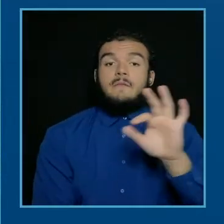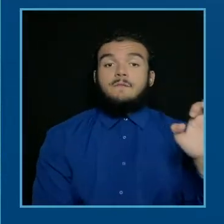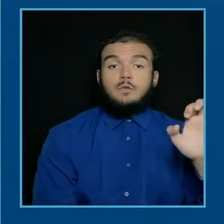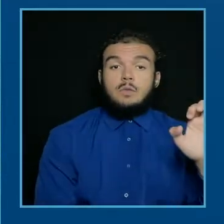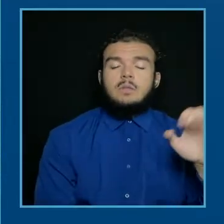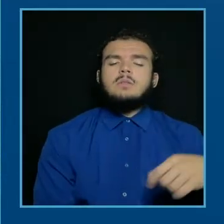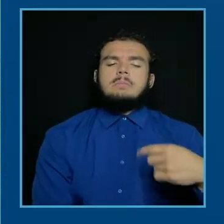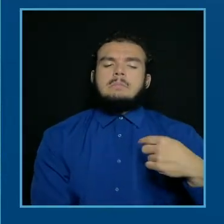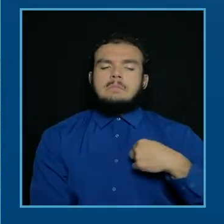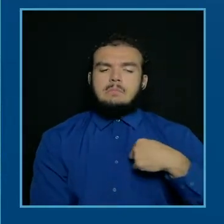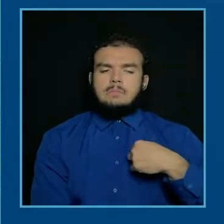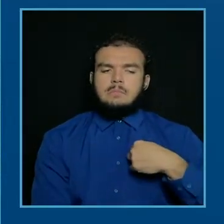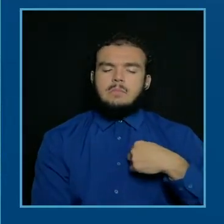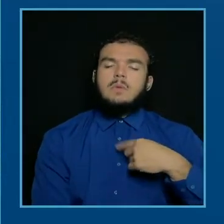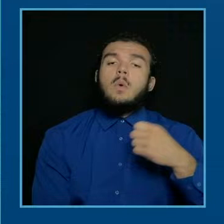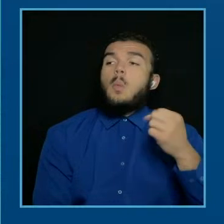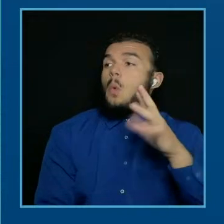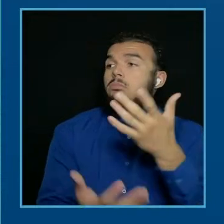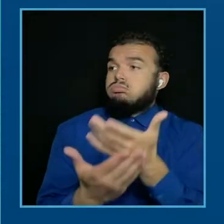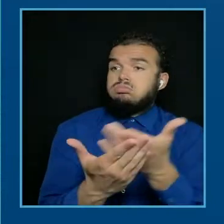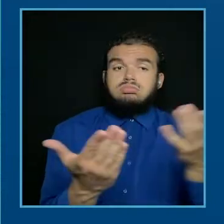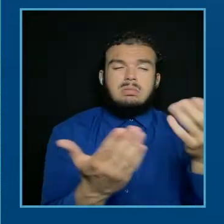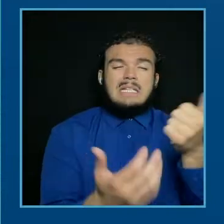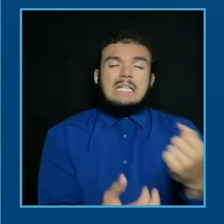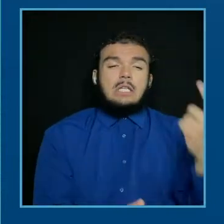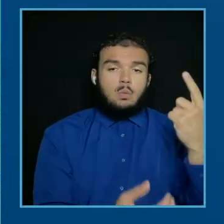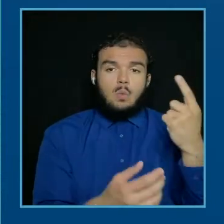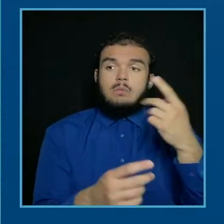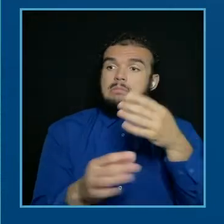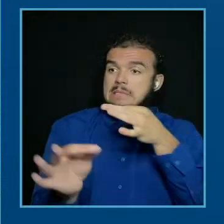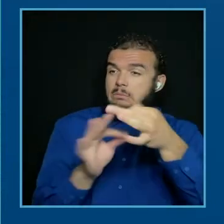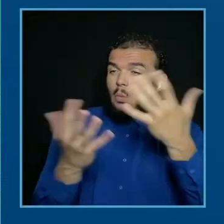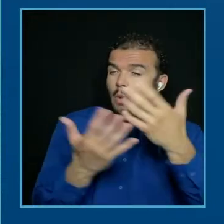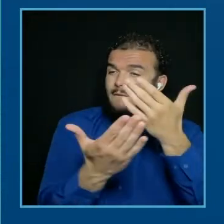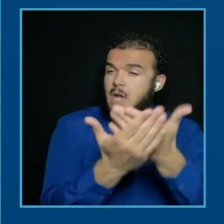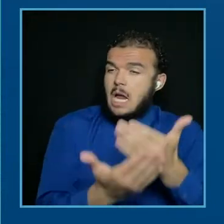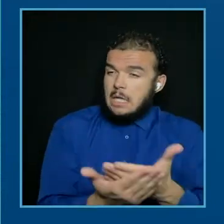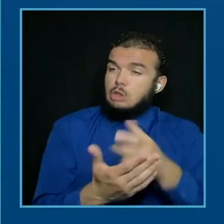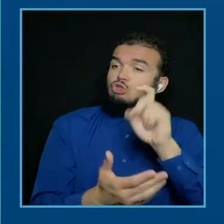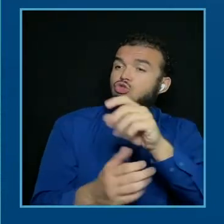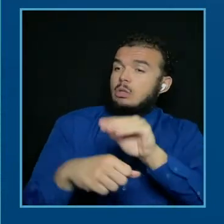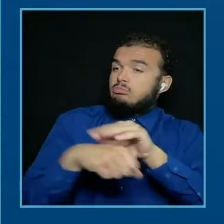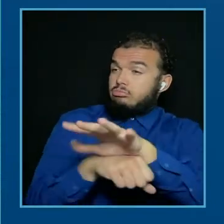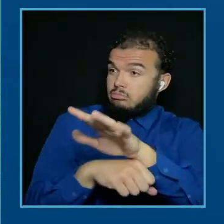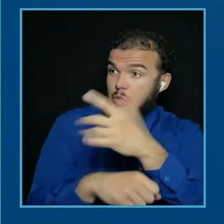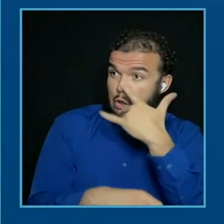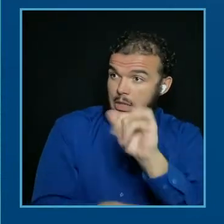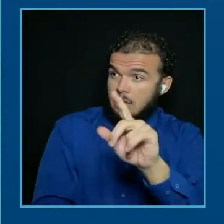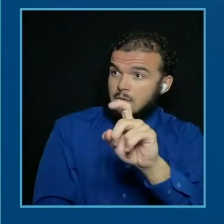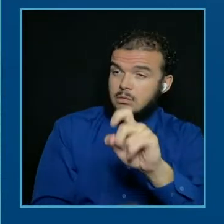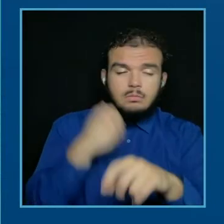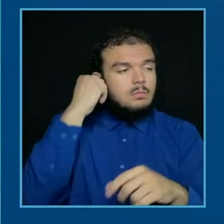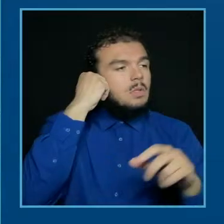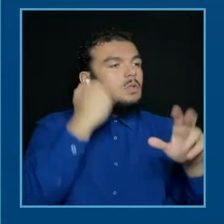I or anyone else tell you what the findings in your report should be? No.